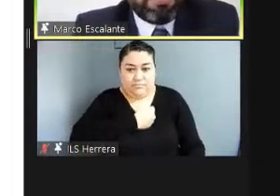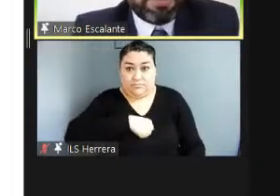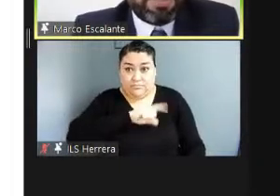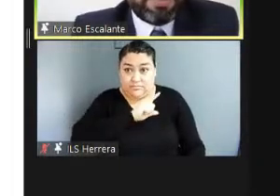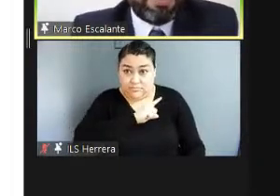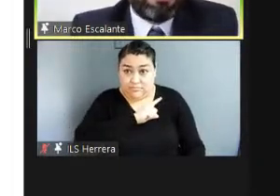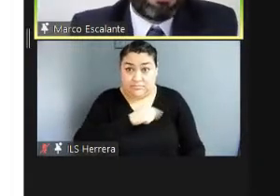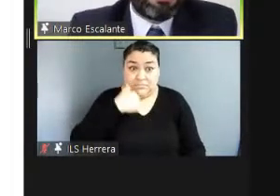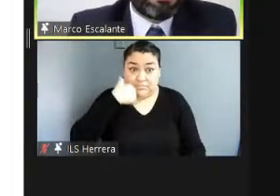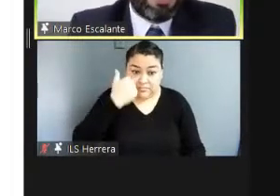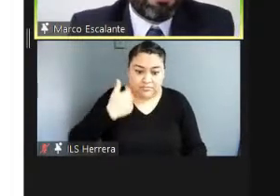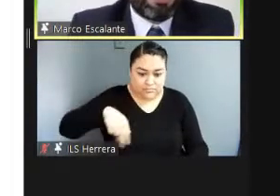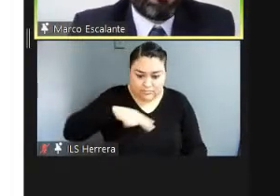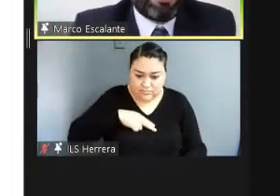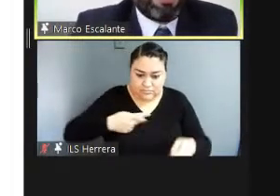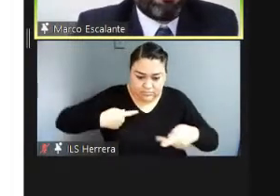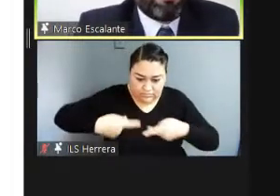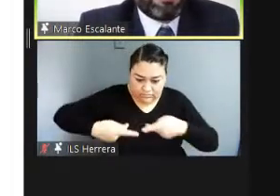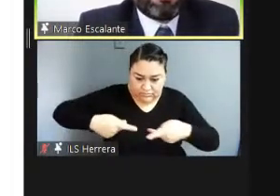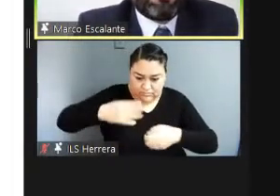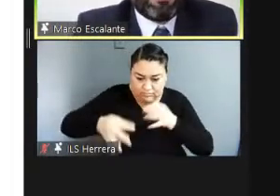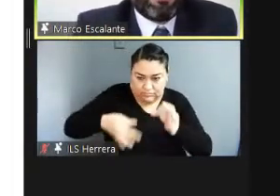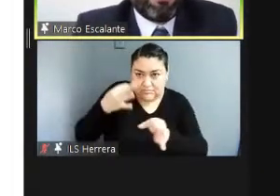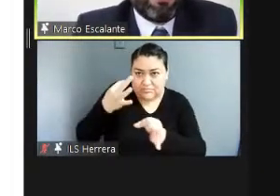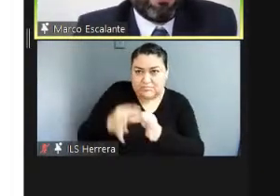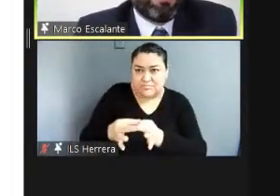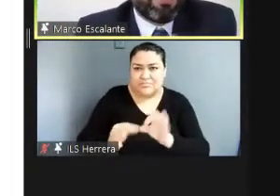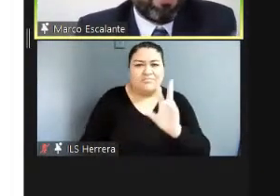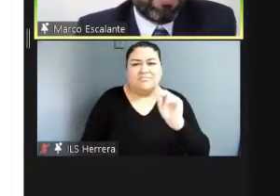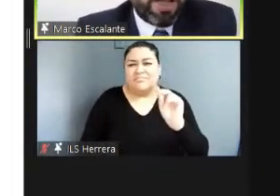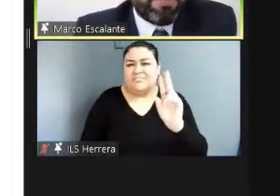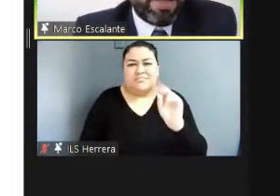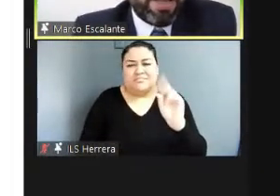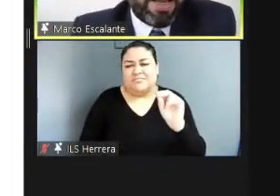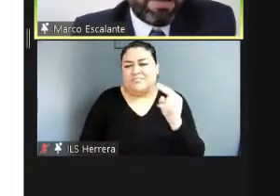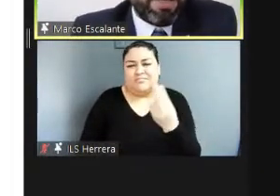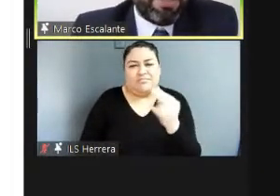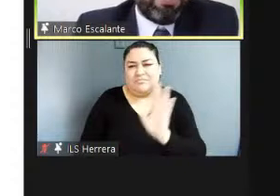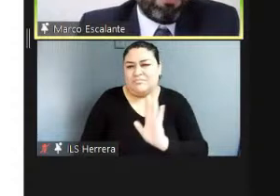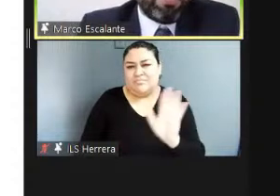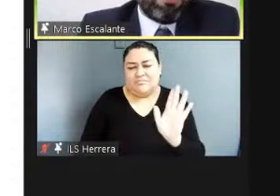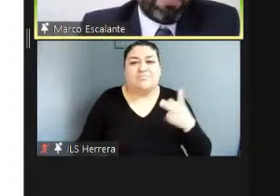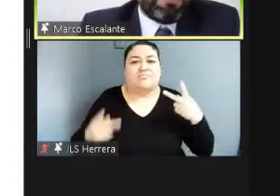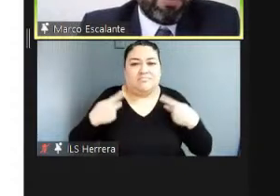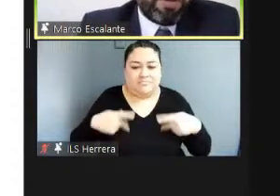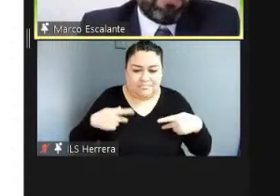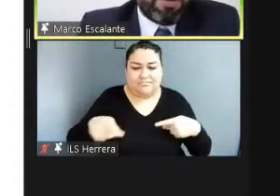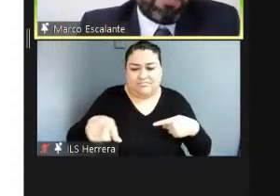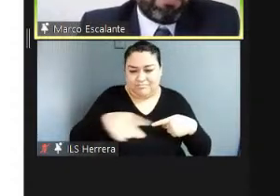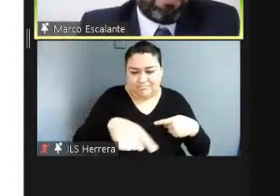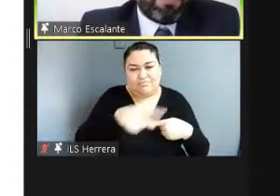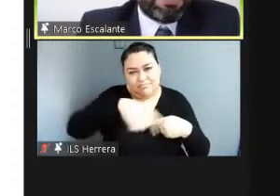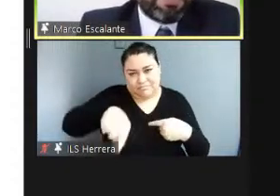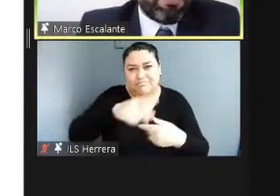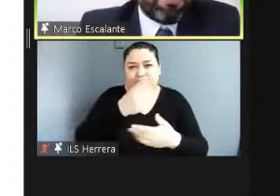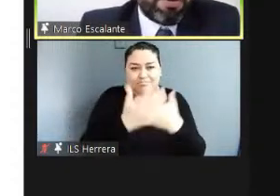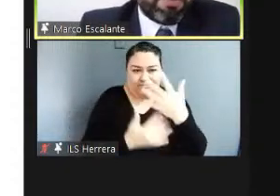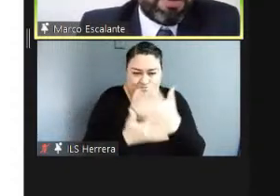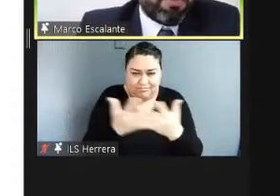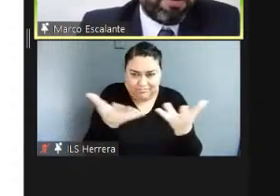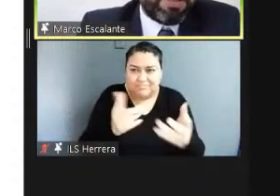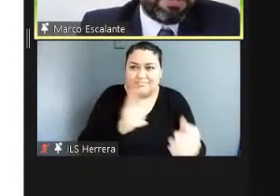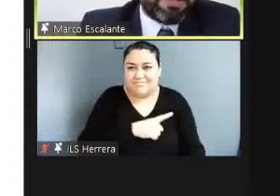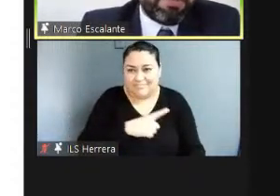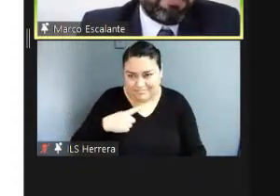professionals or physicians, it's impossible for us to solve all the problems alone. We need the support of the population. As